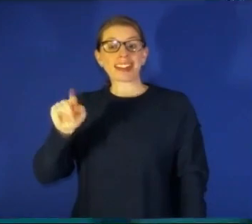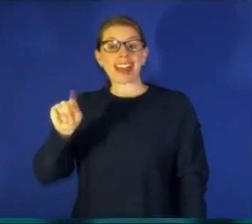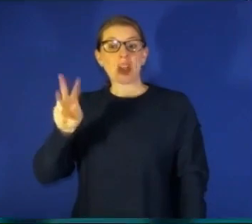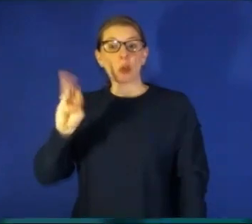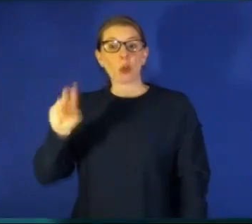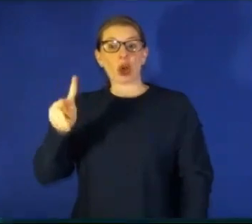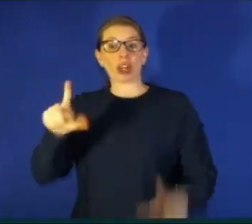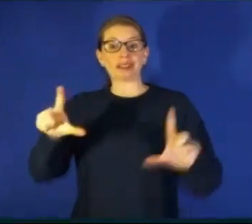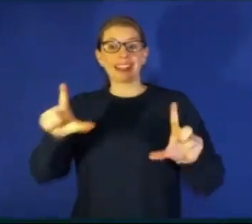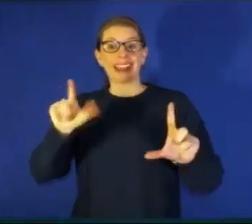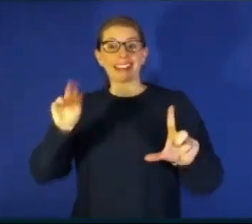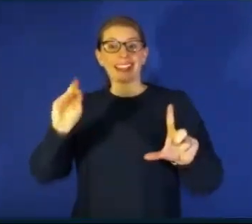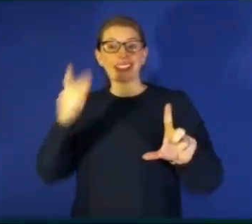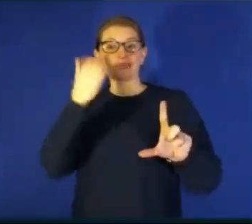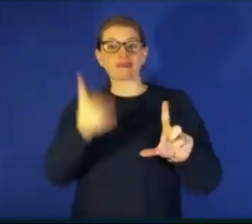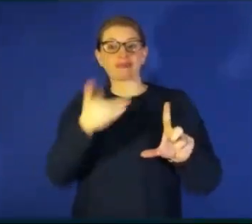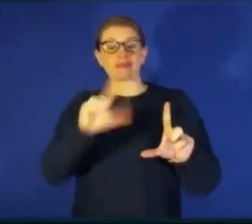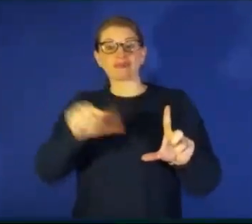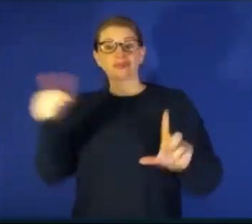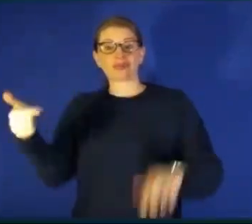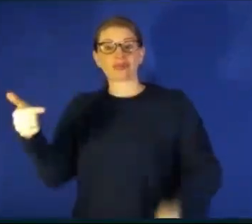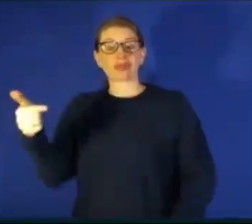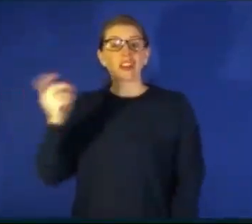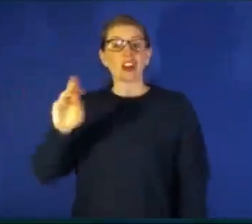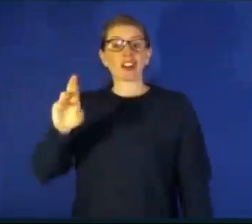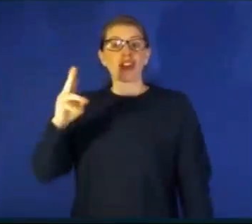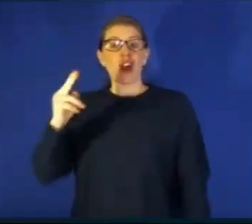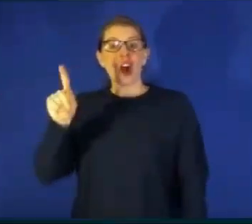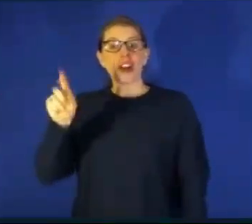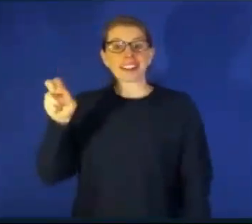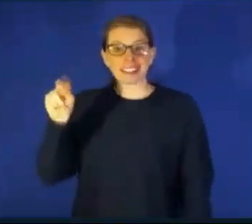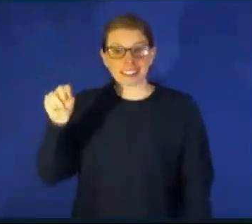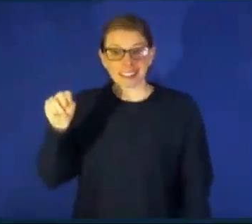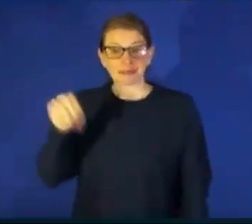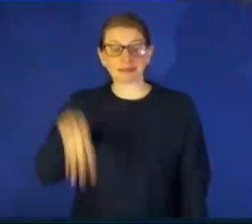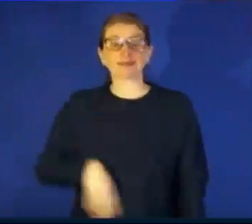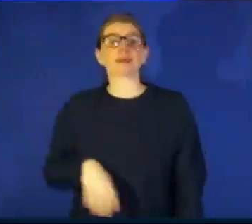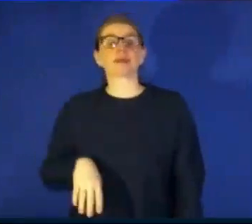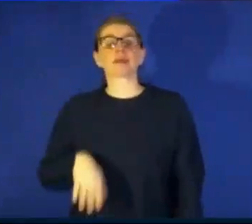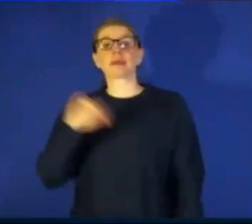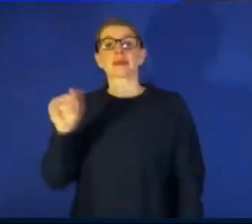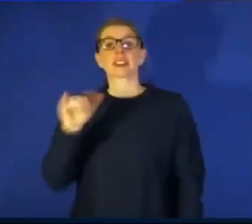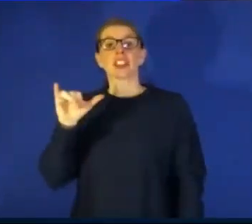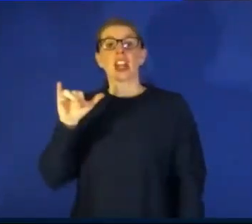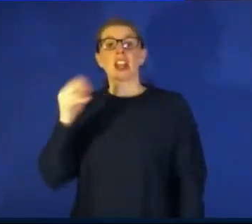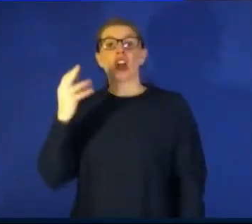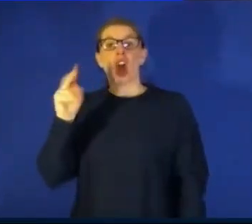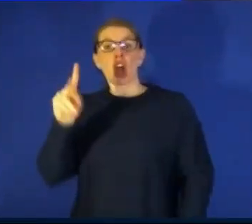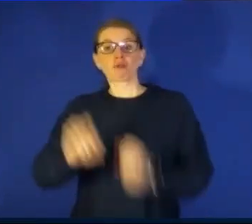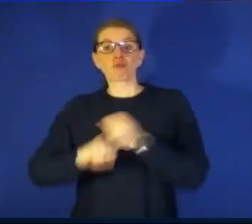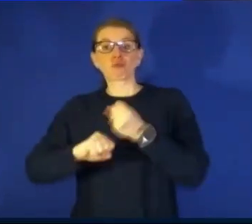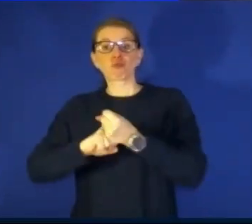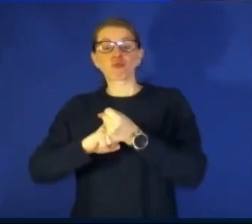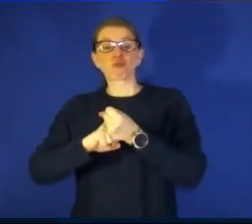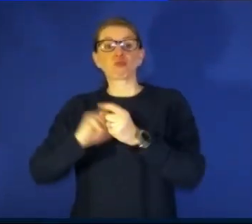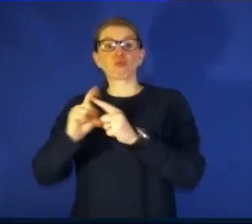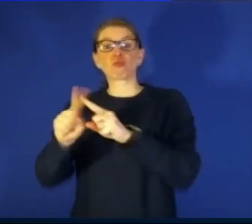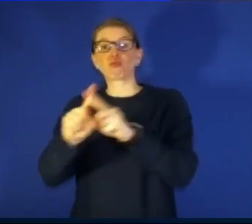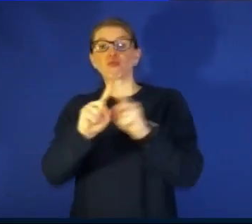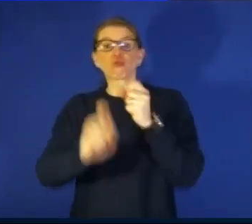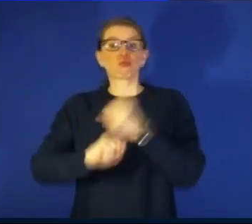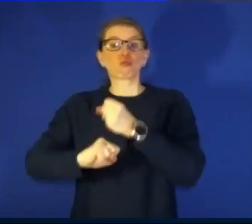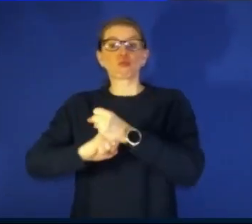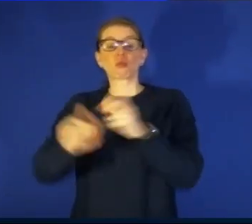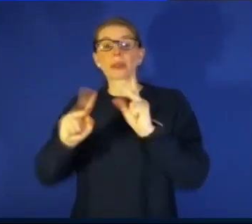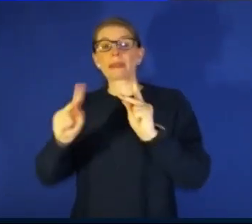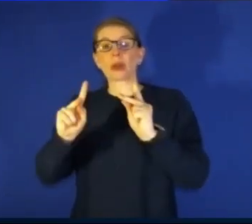Dr. Hawkinson, Medical Director of Infection Prevention and Control, and Jayhawks fan and fan of all those folks that we saw out there. What an honor. That was kind of